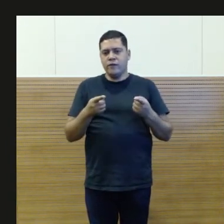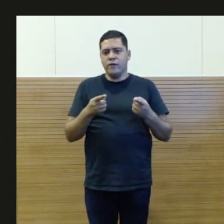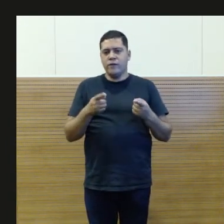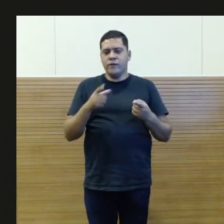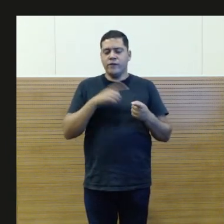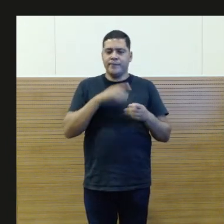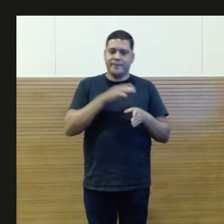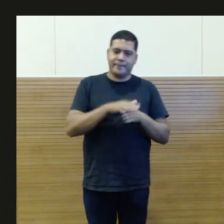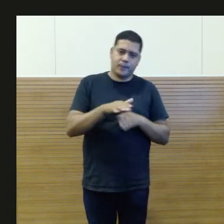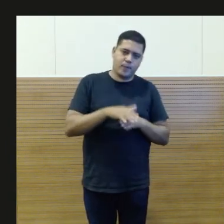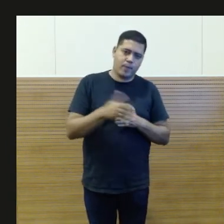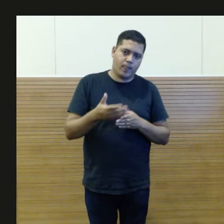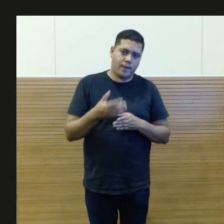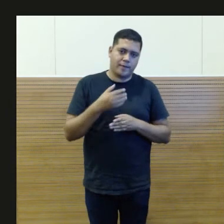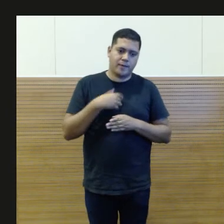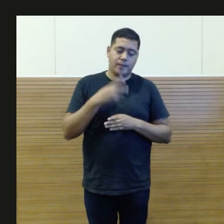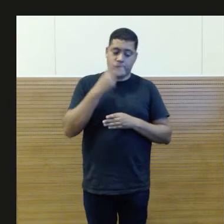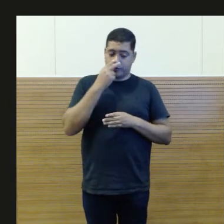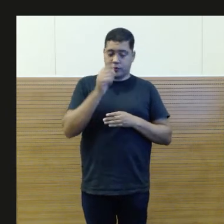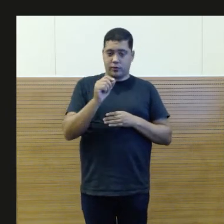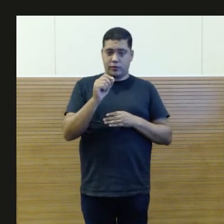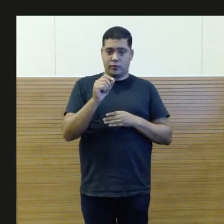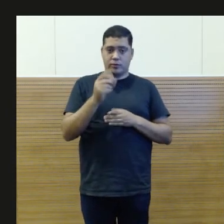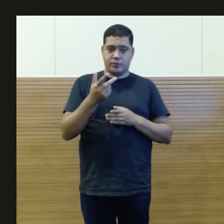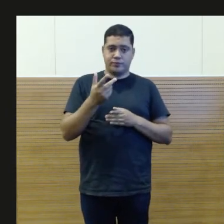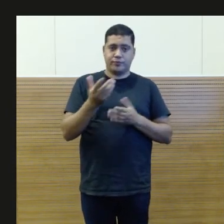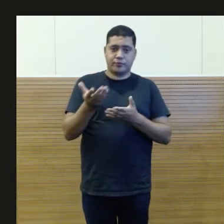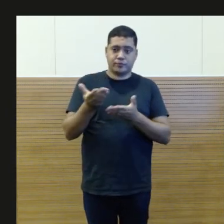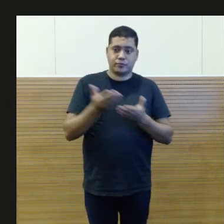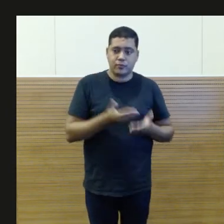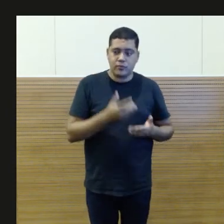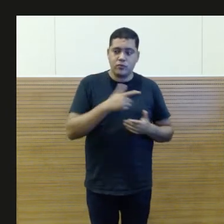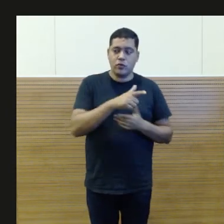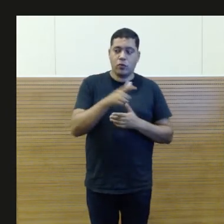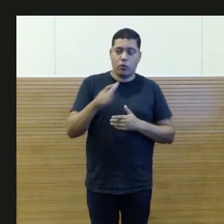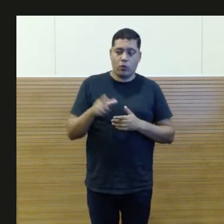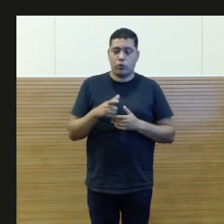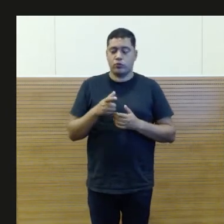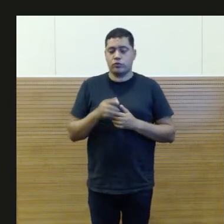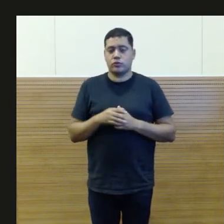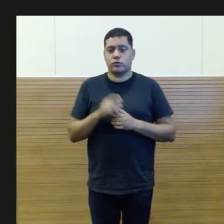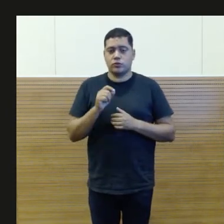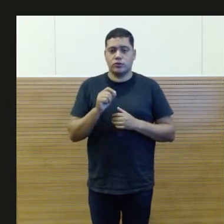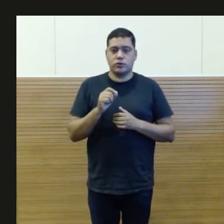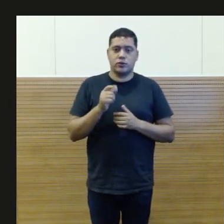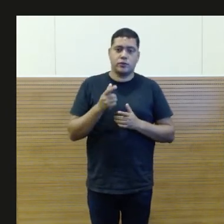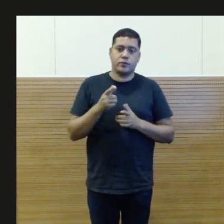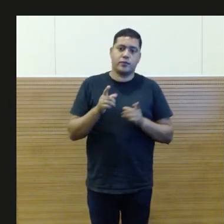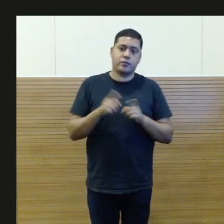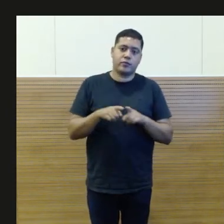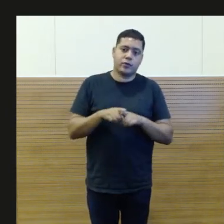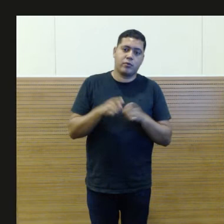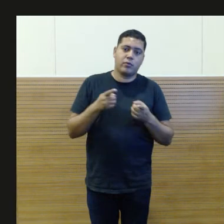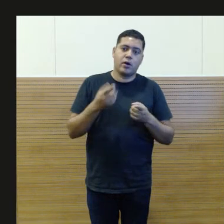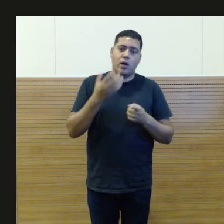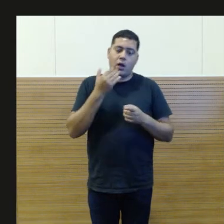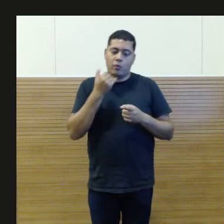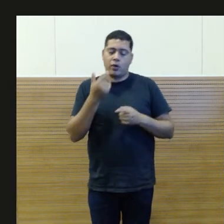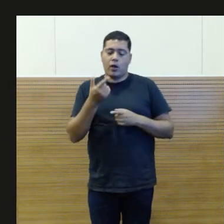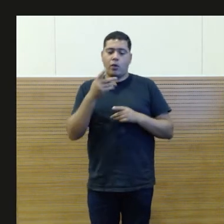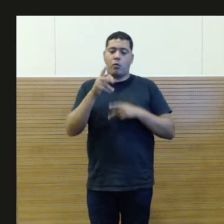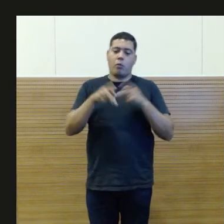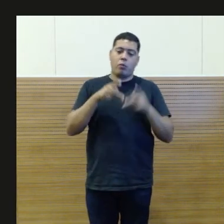they receive the school books, and in the cover of that, in the or the back